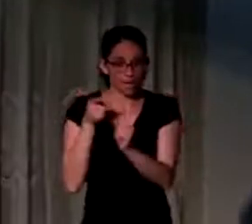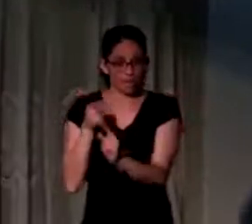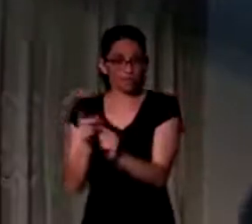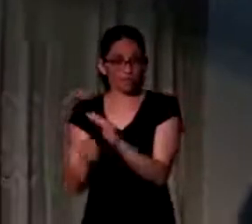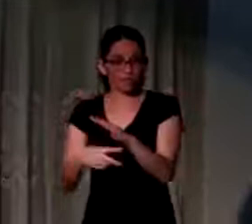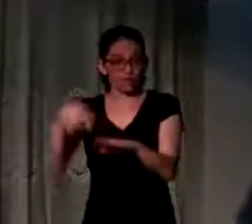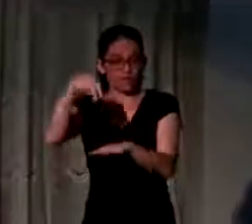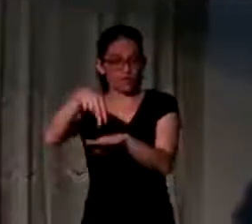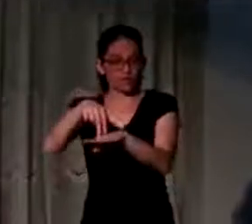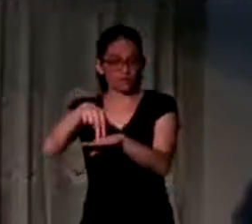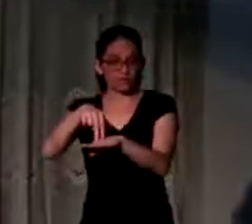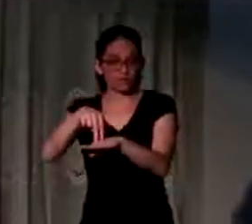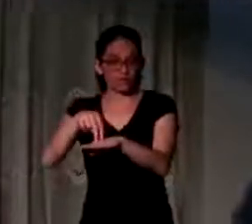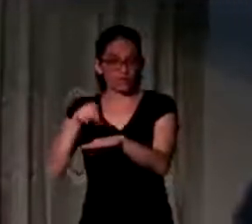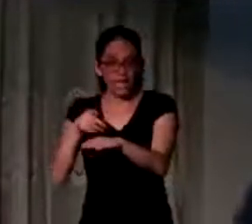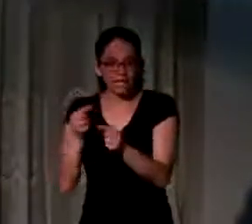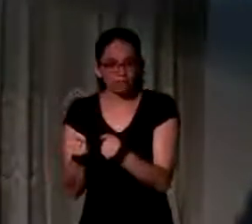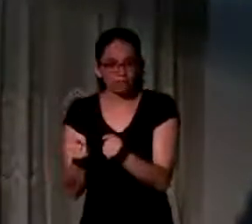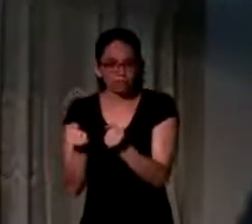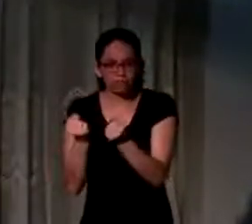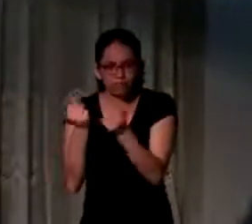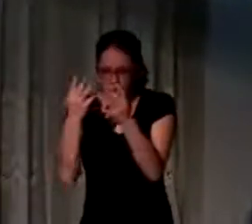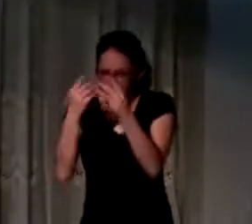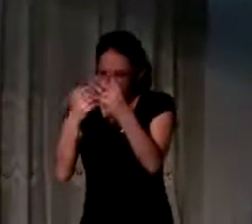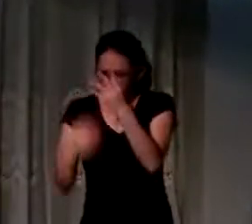of the Lord Jesus Christ.